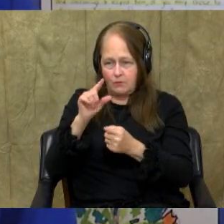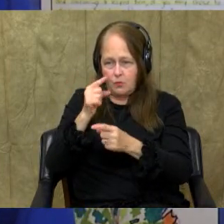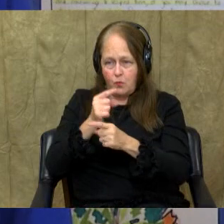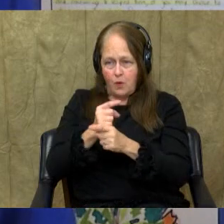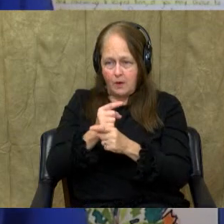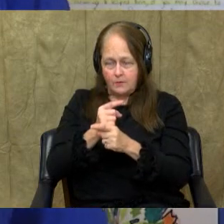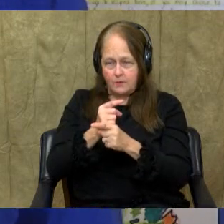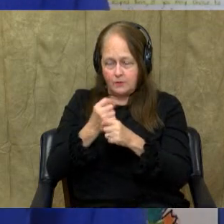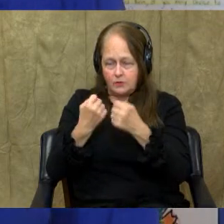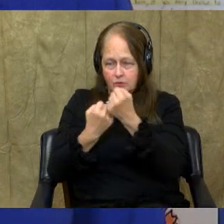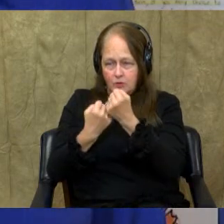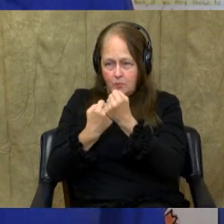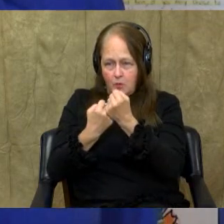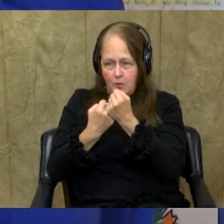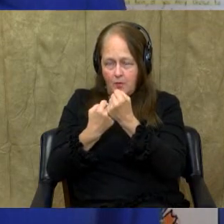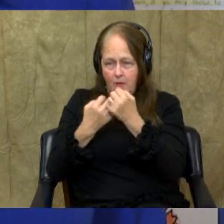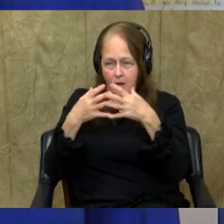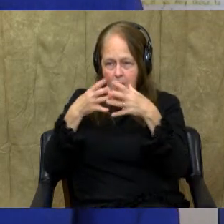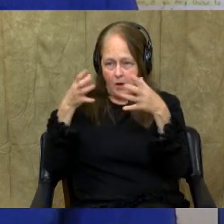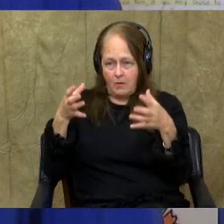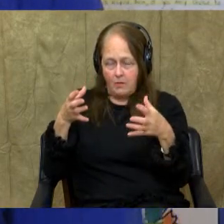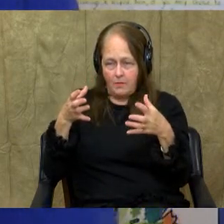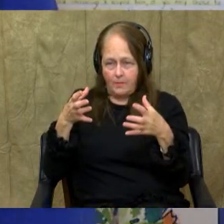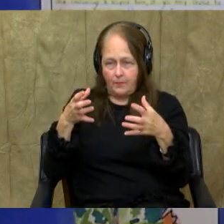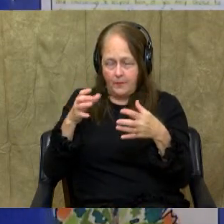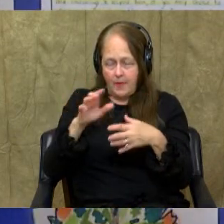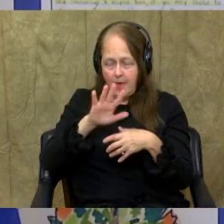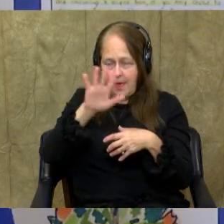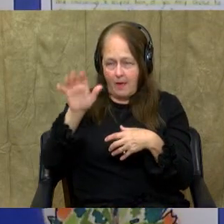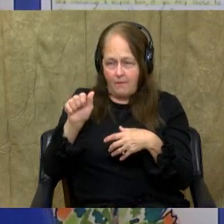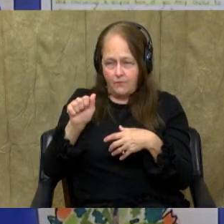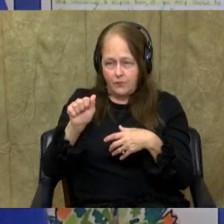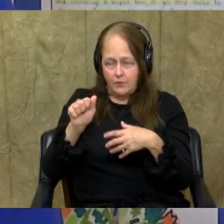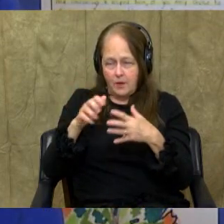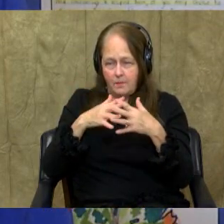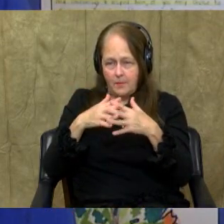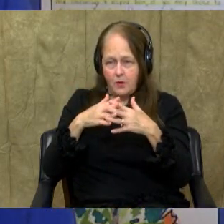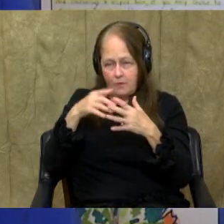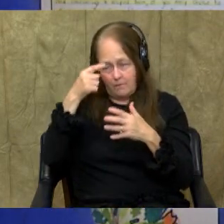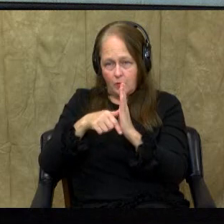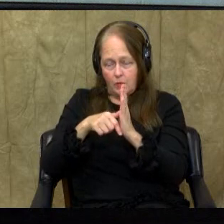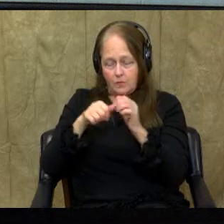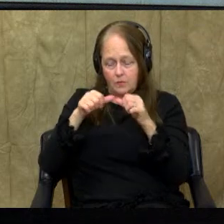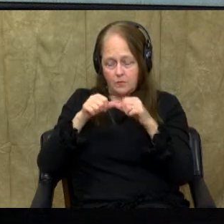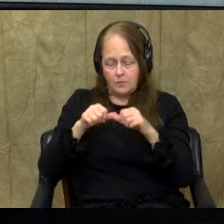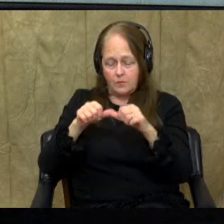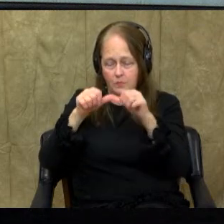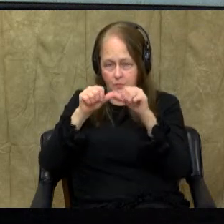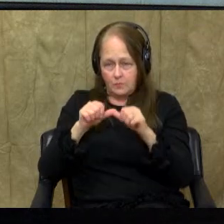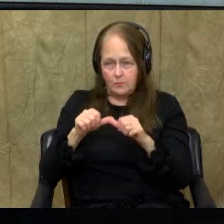in 1963, and Lyndon B. Johnson, U.S. president after Kennedy was assassinated.